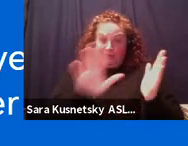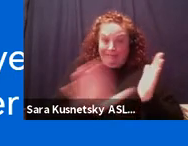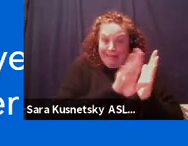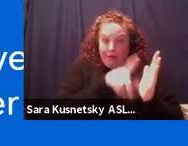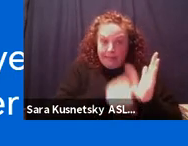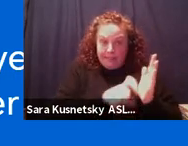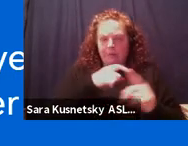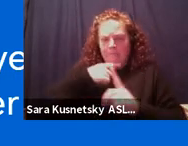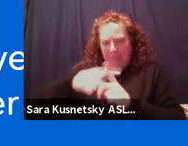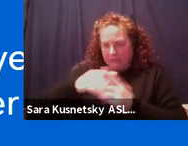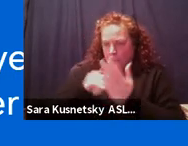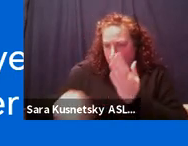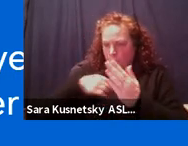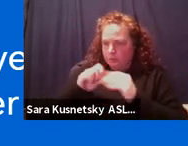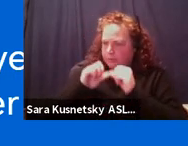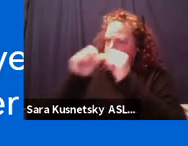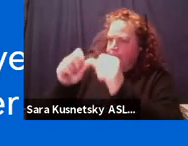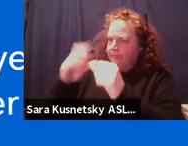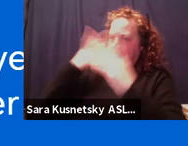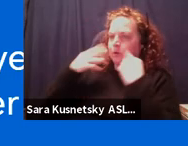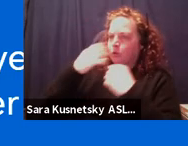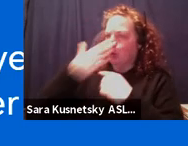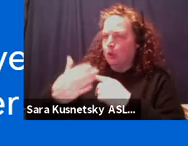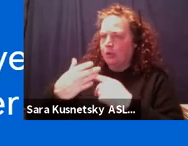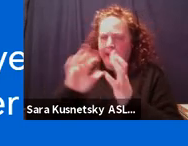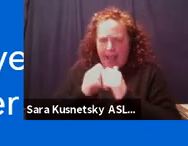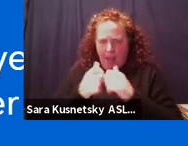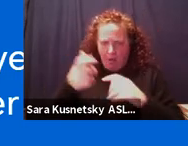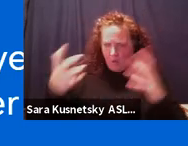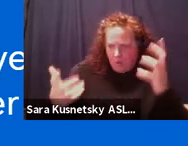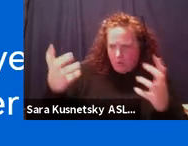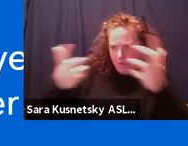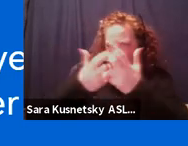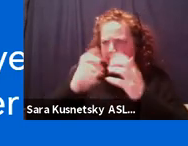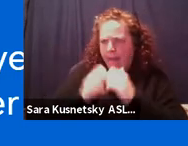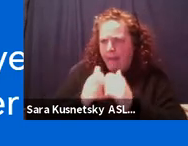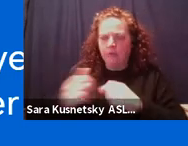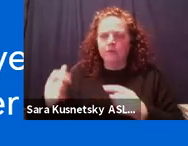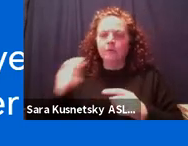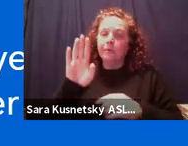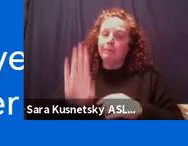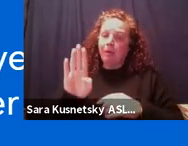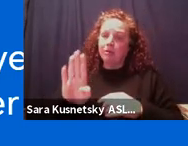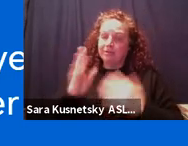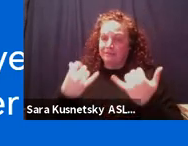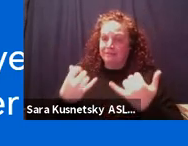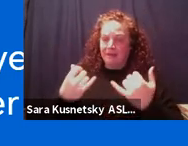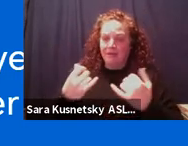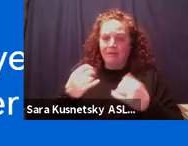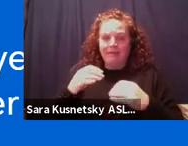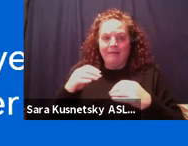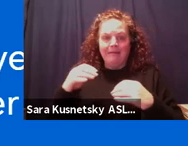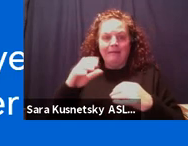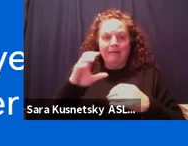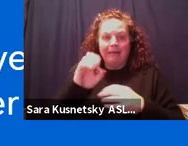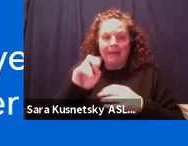student experiences across our portfolio of schools? In the meantime, in Boston, the equity analysis shows that when